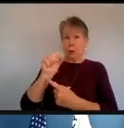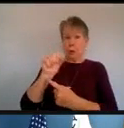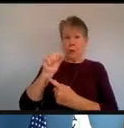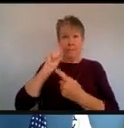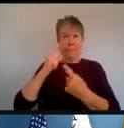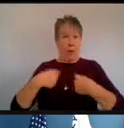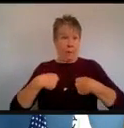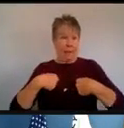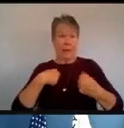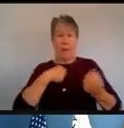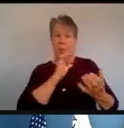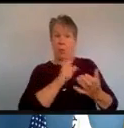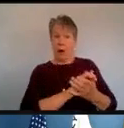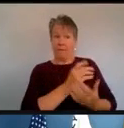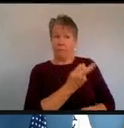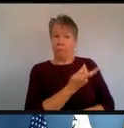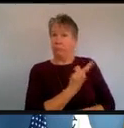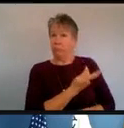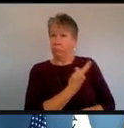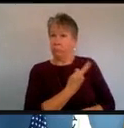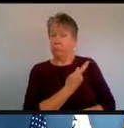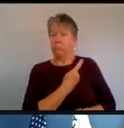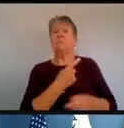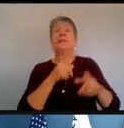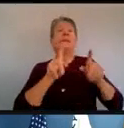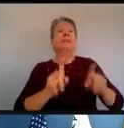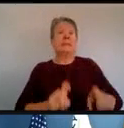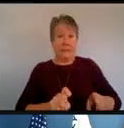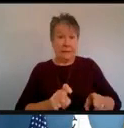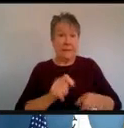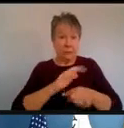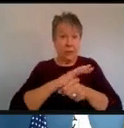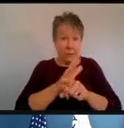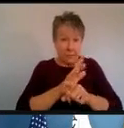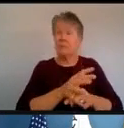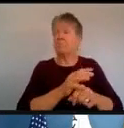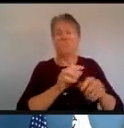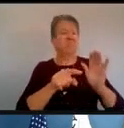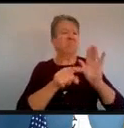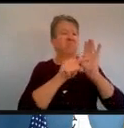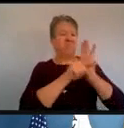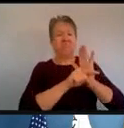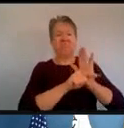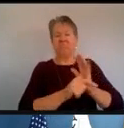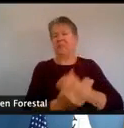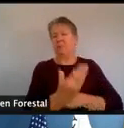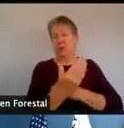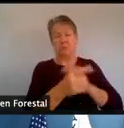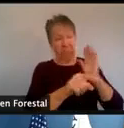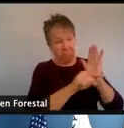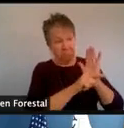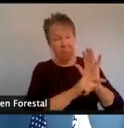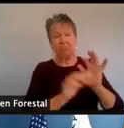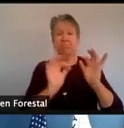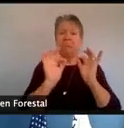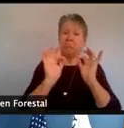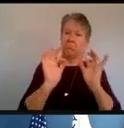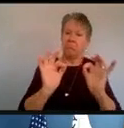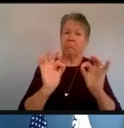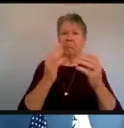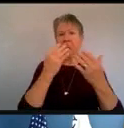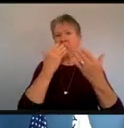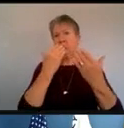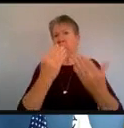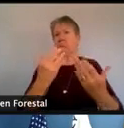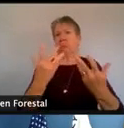negative this morning. So, I'm at work, and that's a good thing. That's my fourth negative